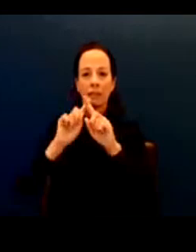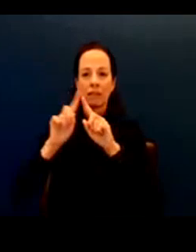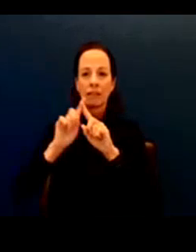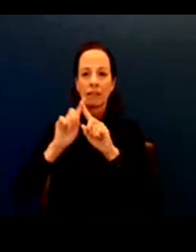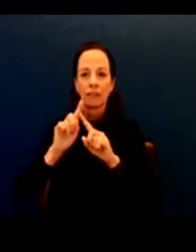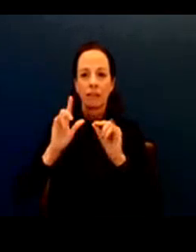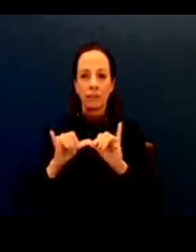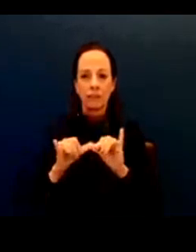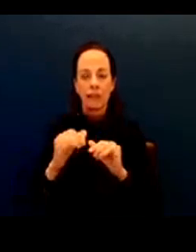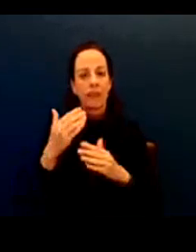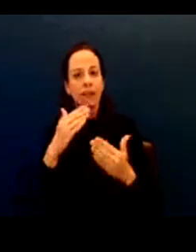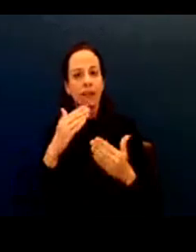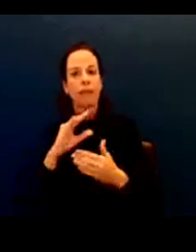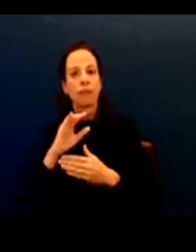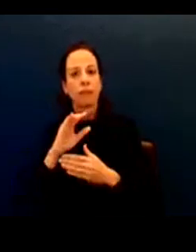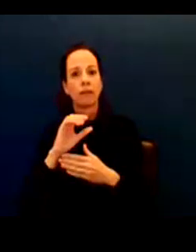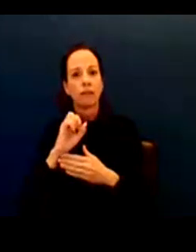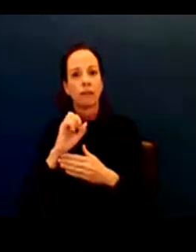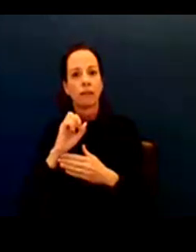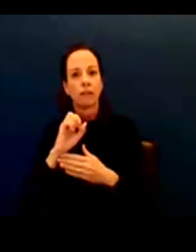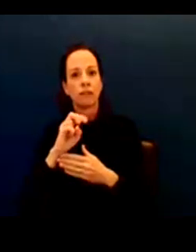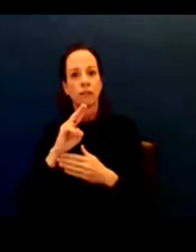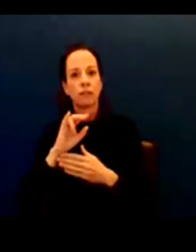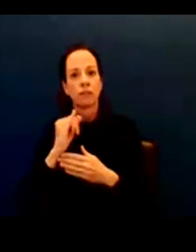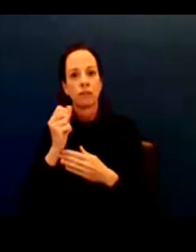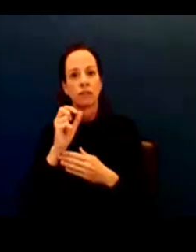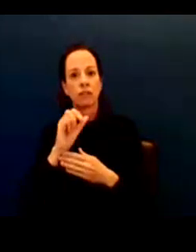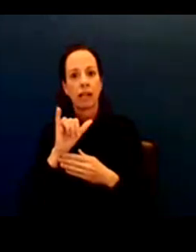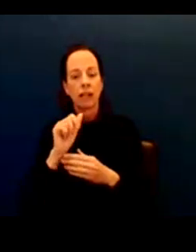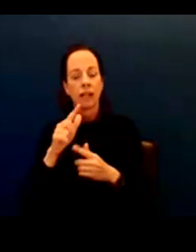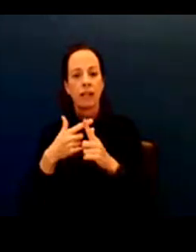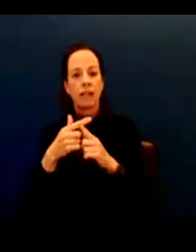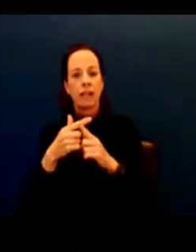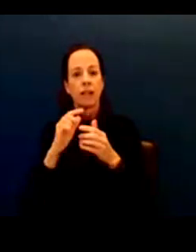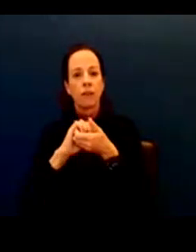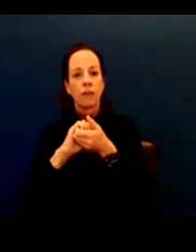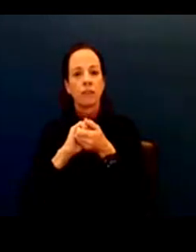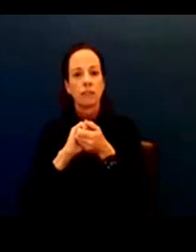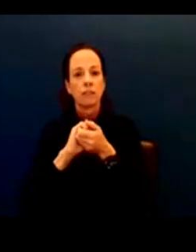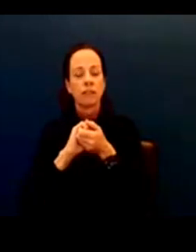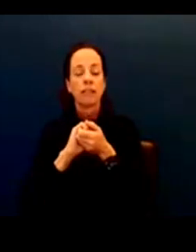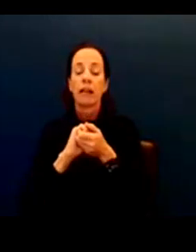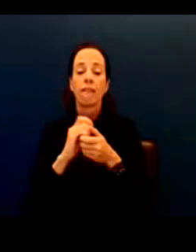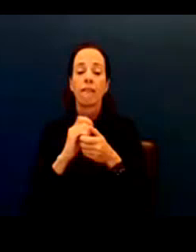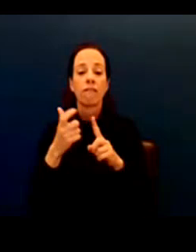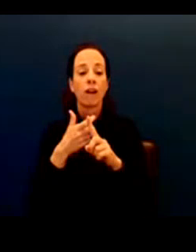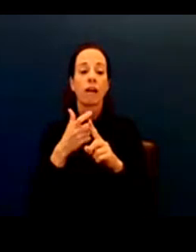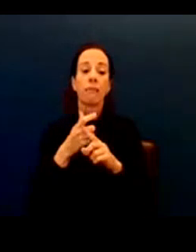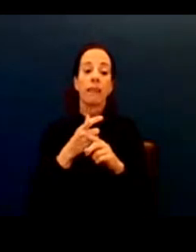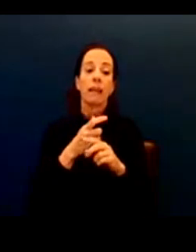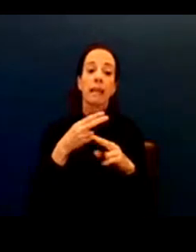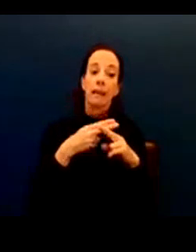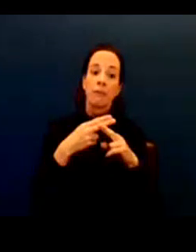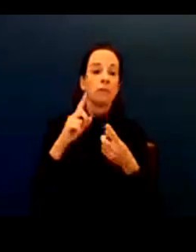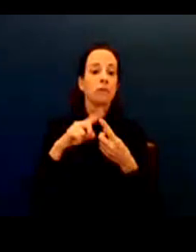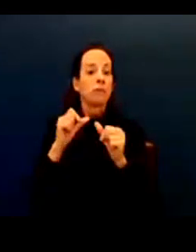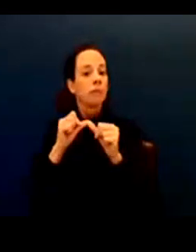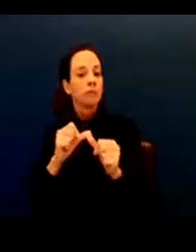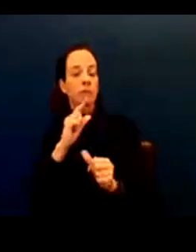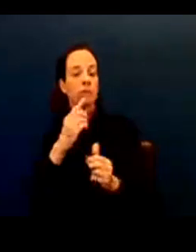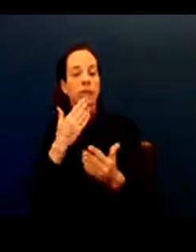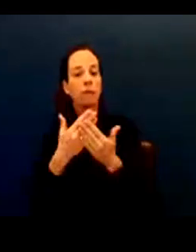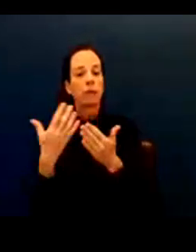Thank you, Sujaya, and congratulations from moving from acting to permanent. It is so well deserved, and this is really exciting